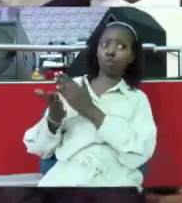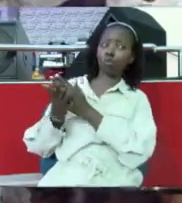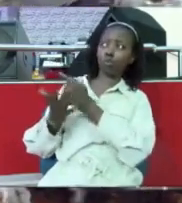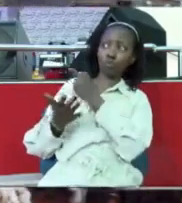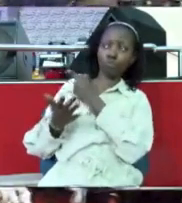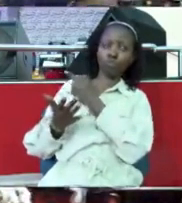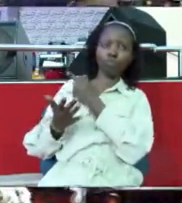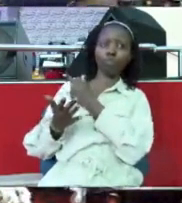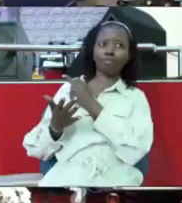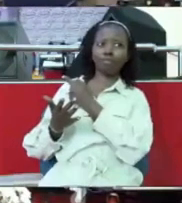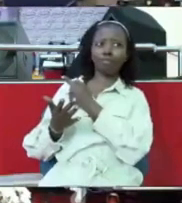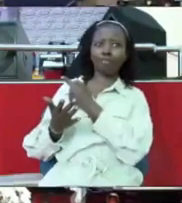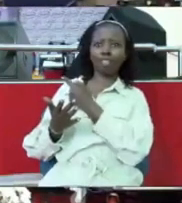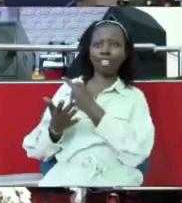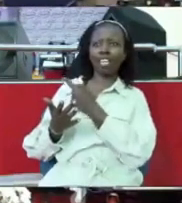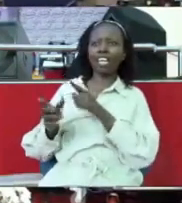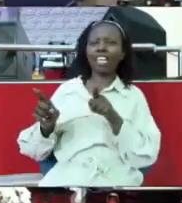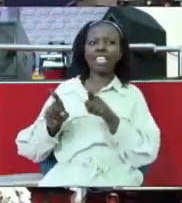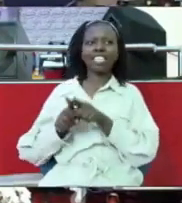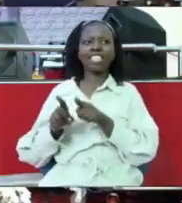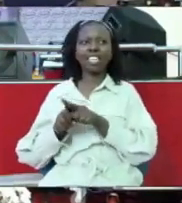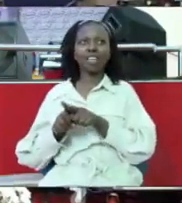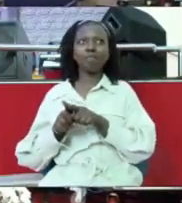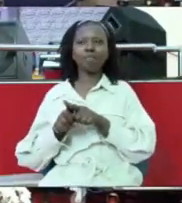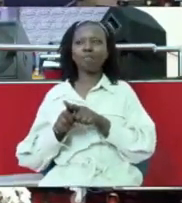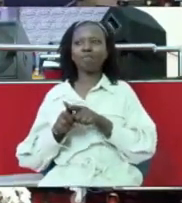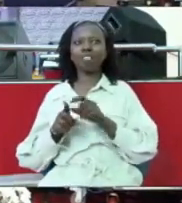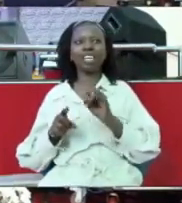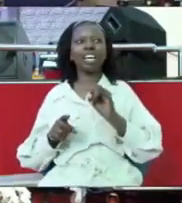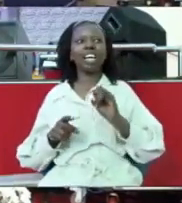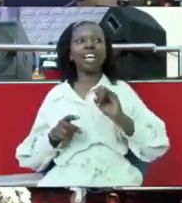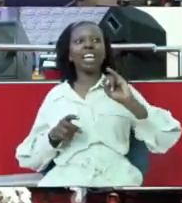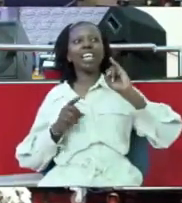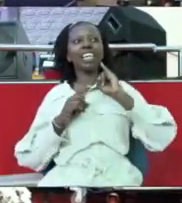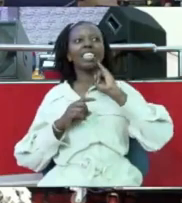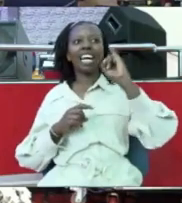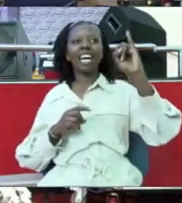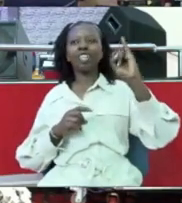This man is an international contractor. Give him a hand.